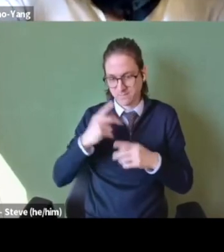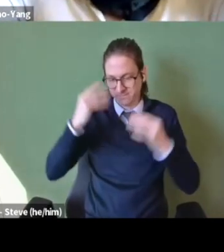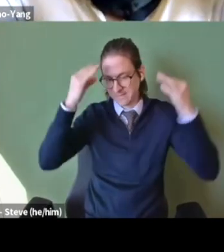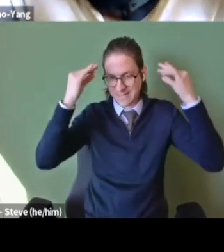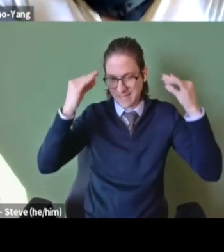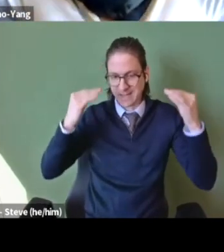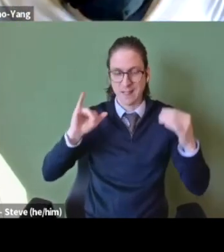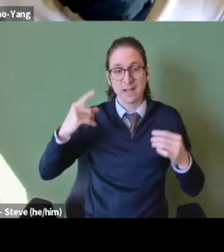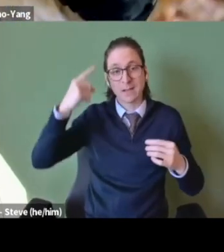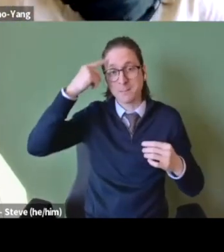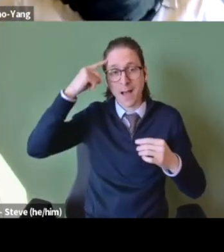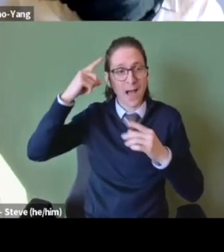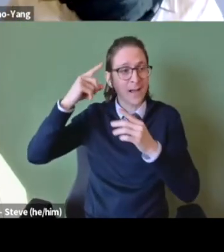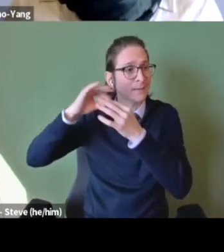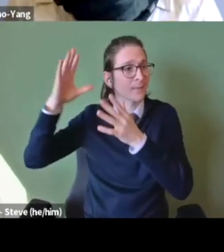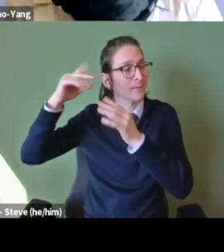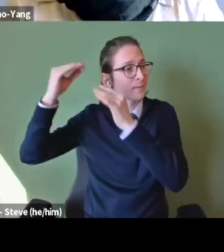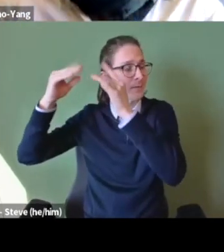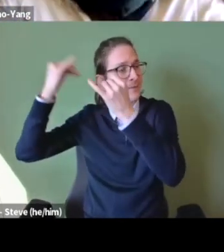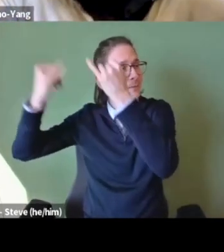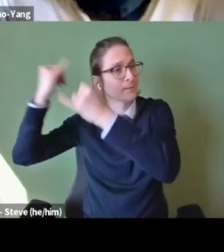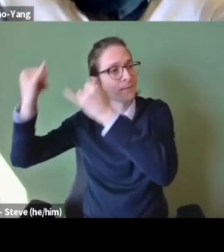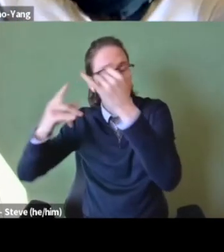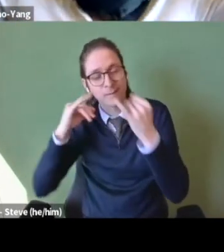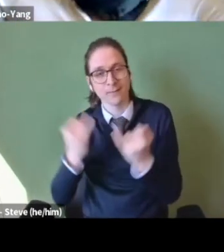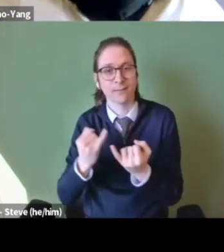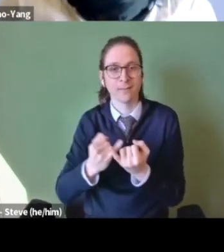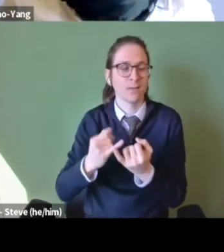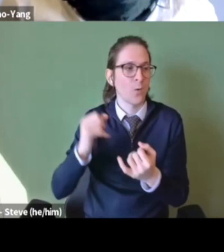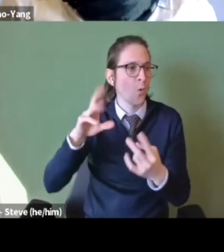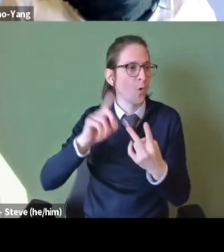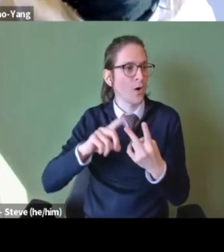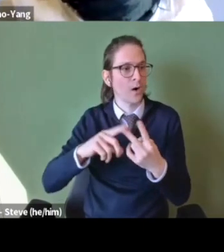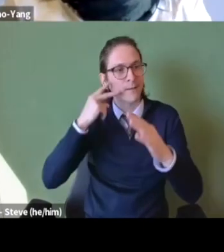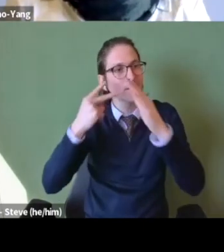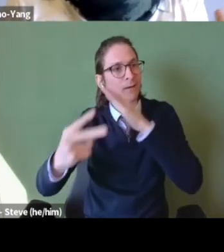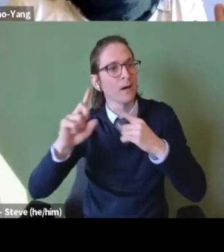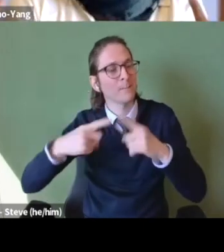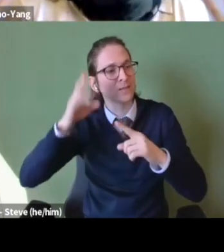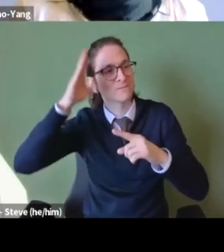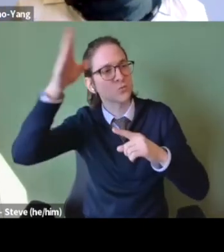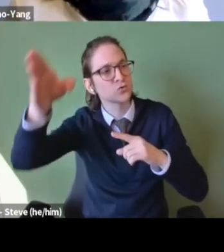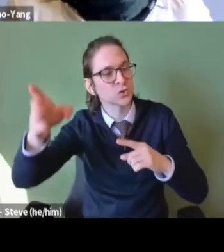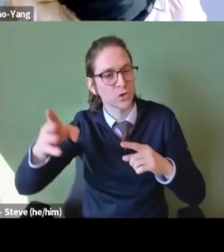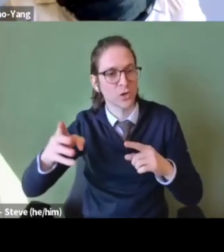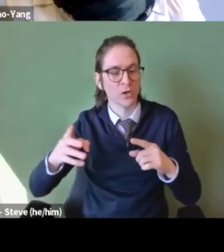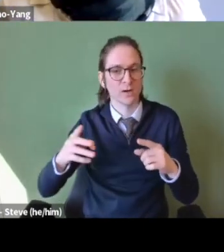remembering, prospecting about the future, thinking about all manner of content that basically can't be directly perceived from the